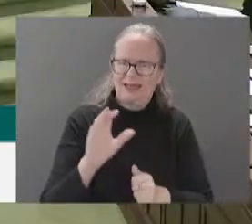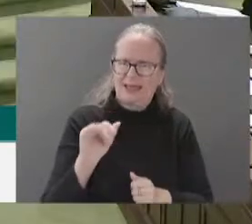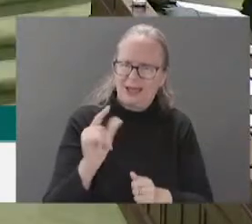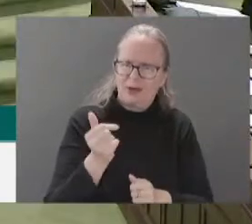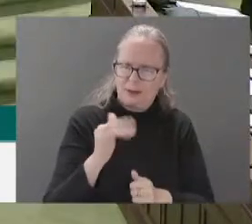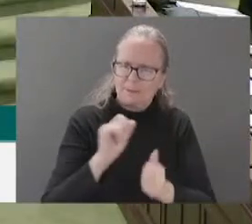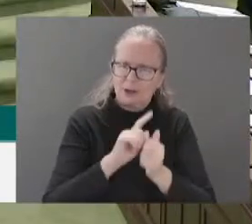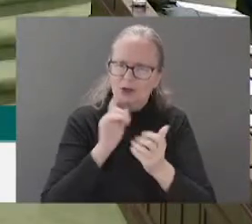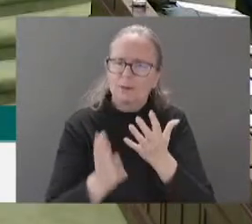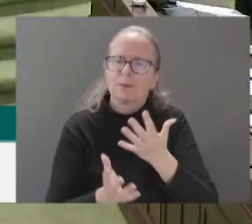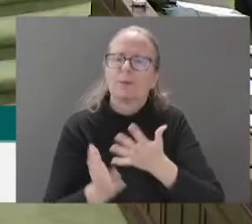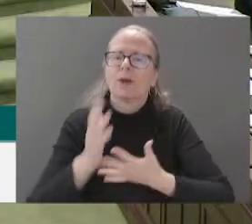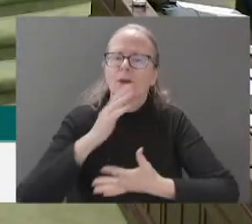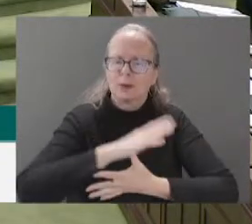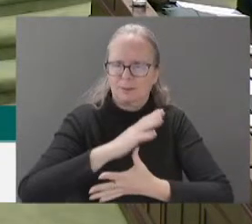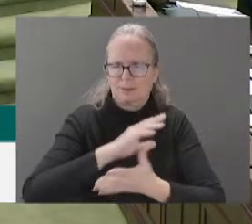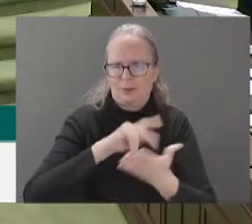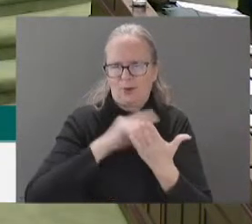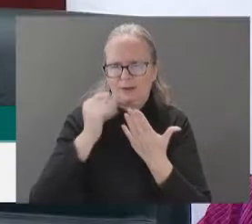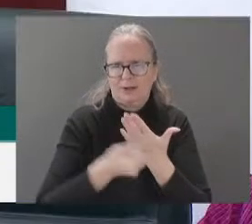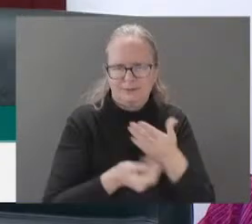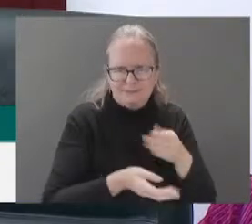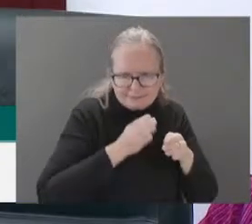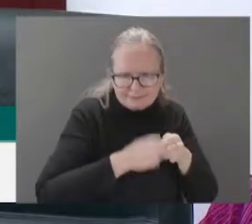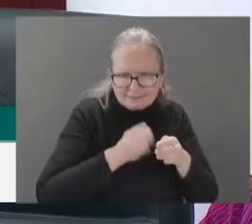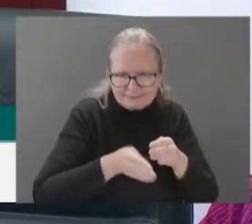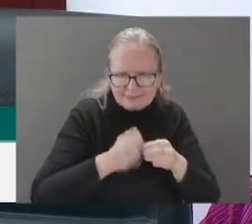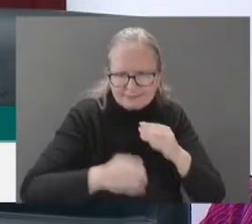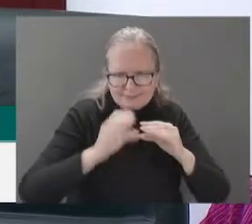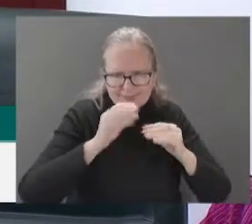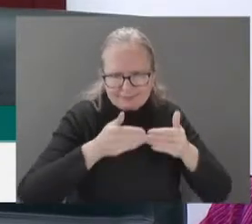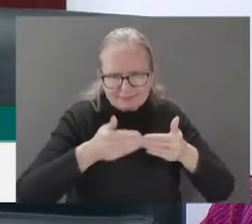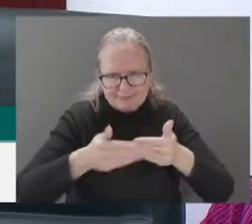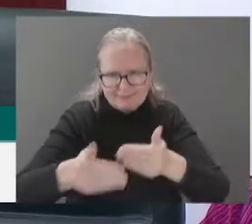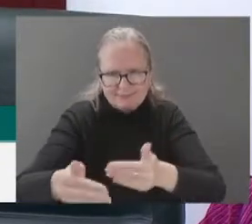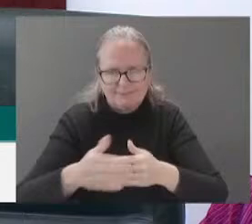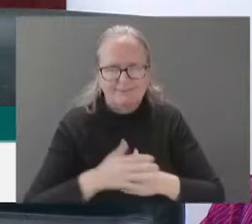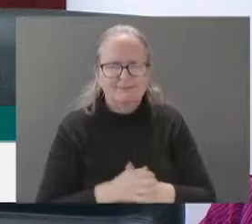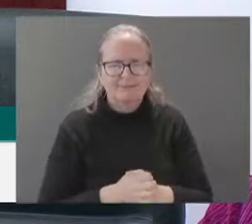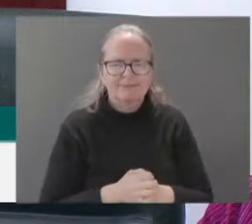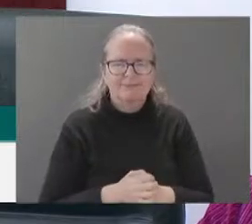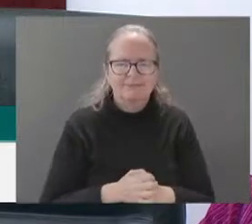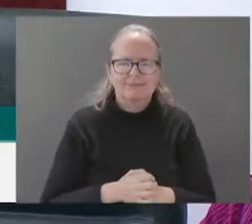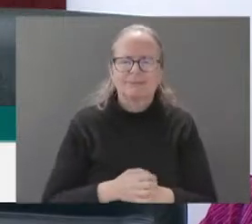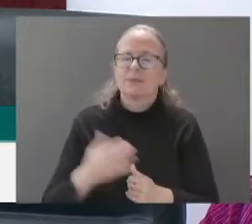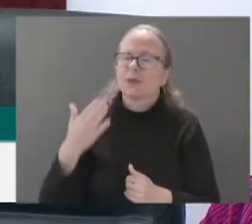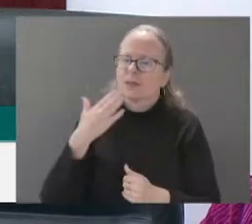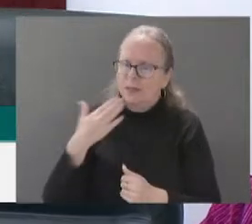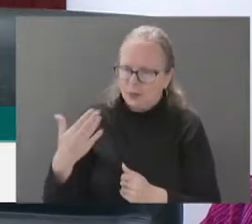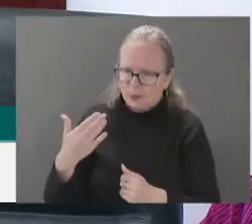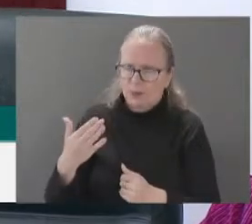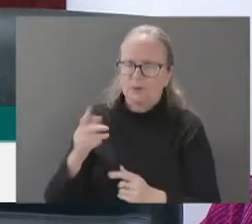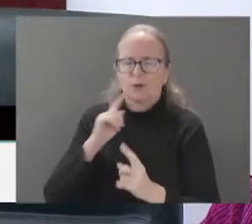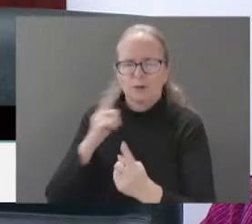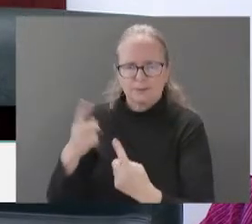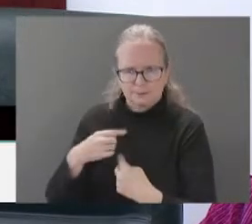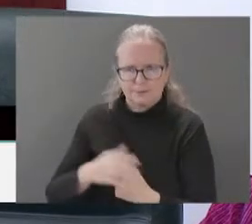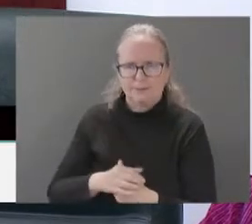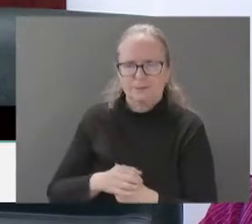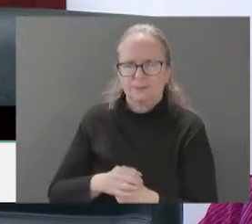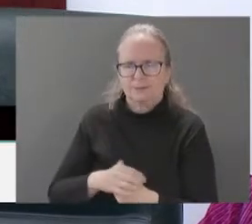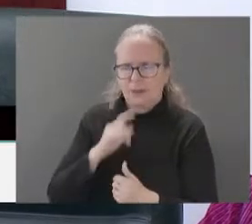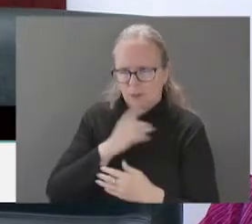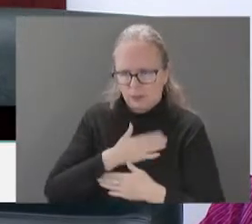Honorable member thank you Mr Speaker and to the minister for that answer I appreciate all the good work he's been doing given that so many